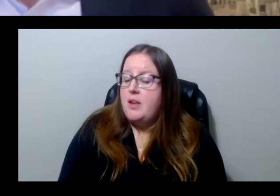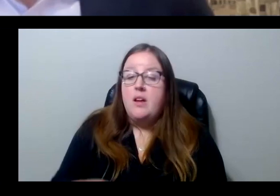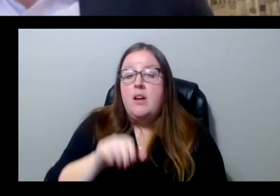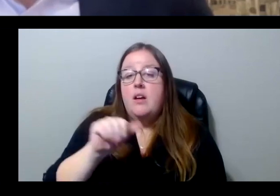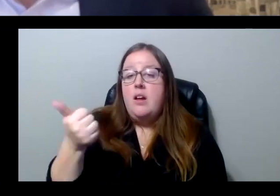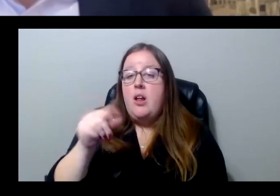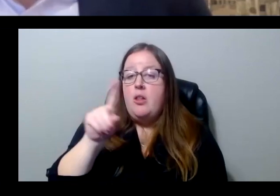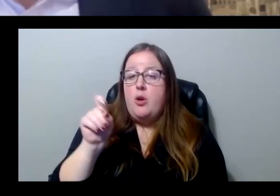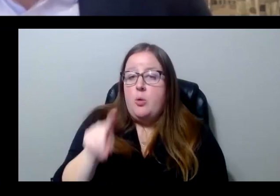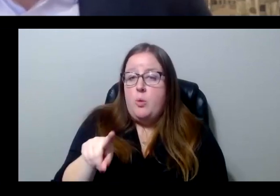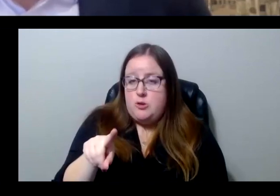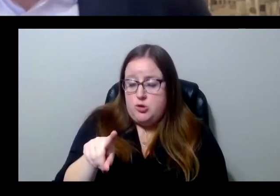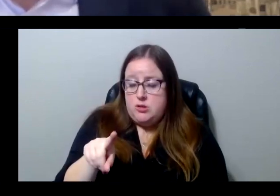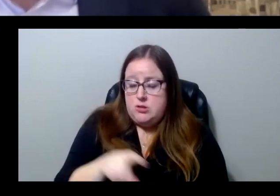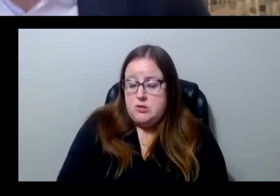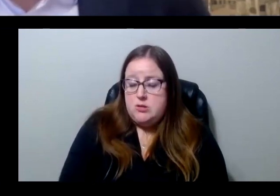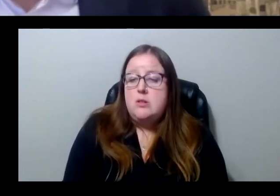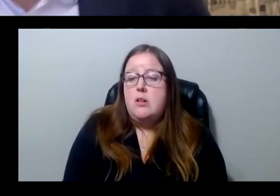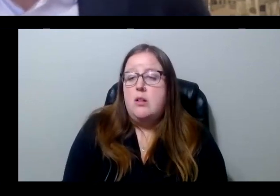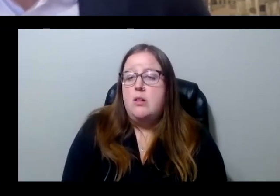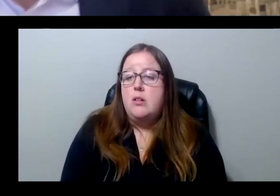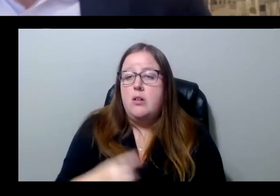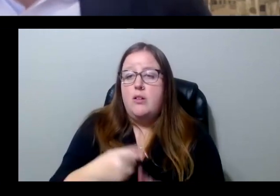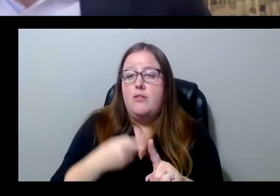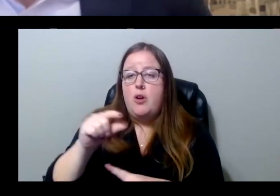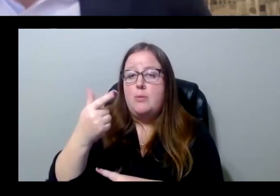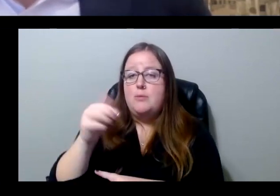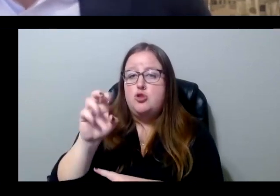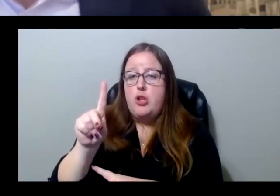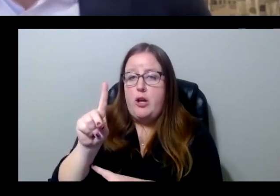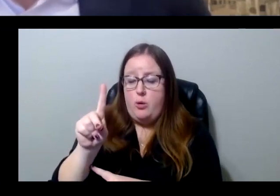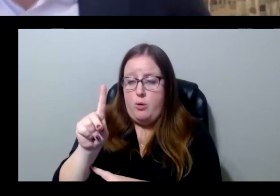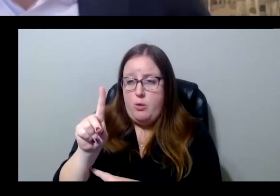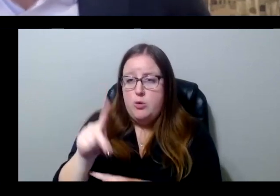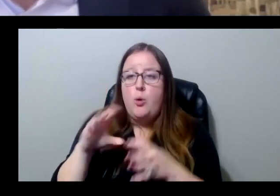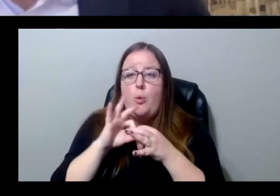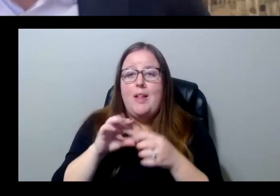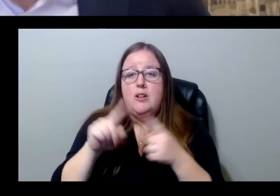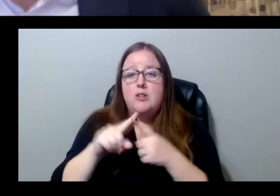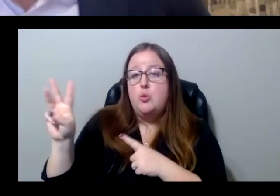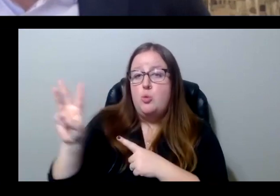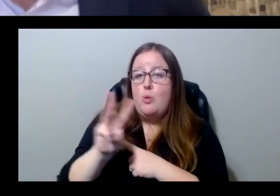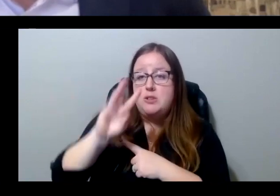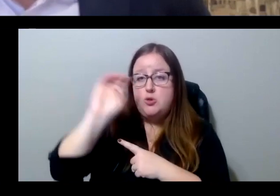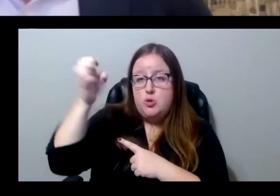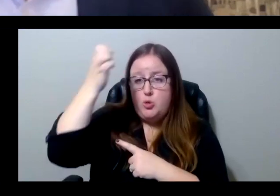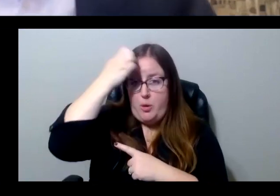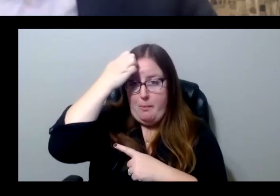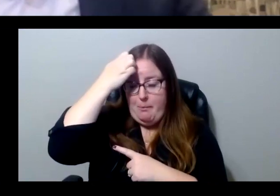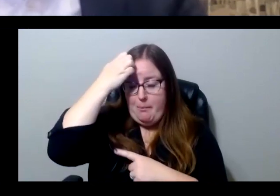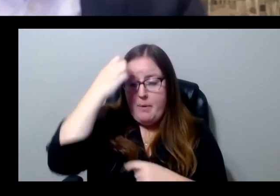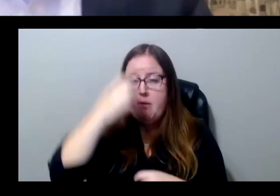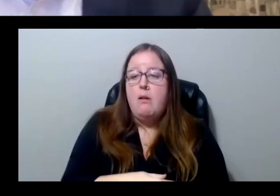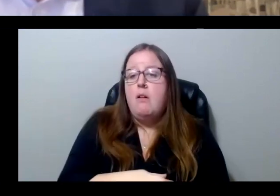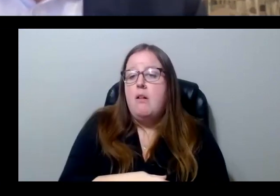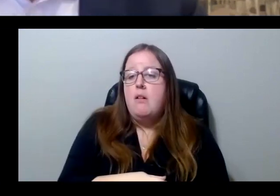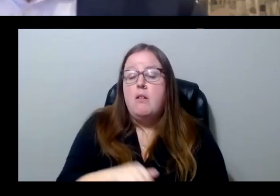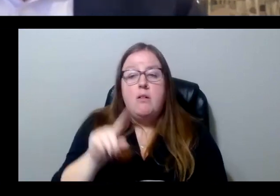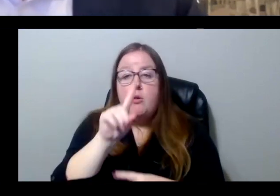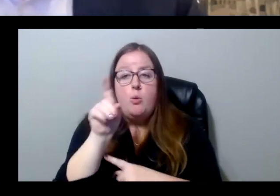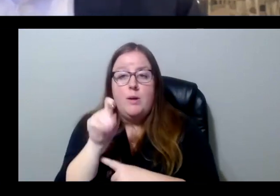The book takes us into the Bosnian world before the first couple of chapters, as you noted, then